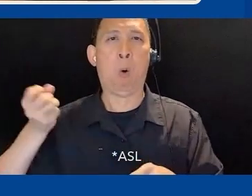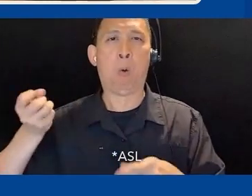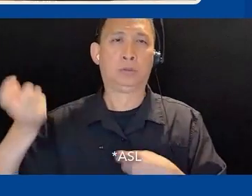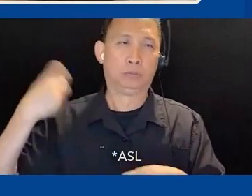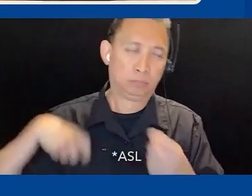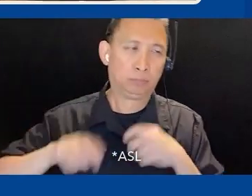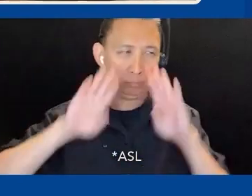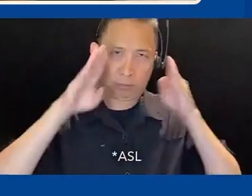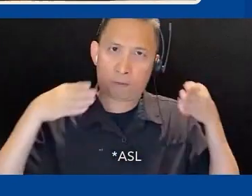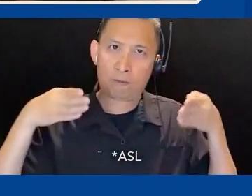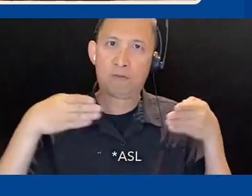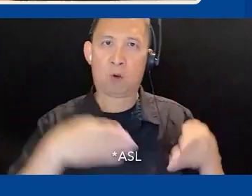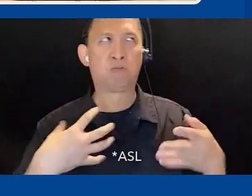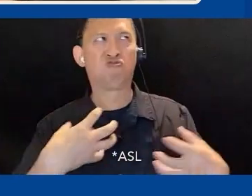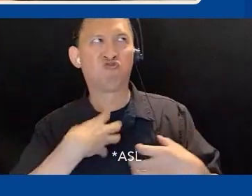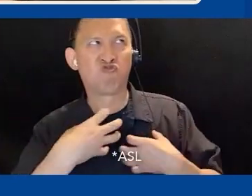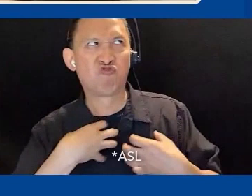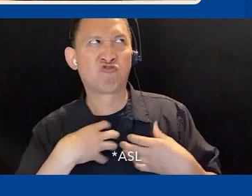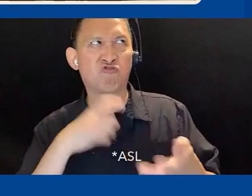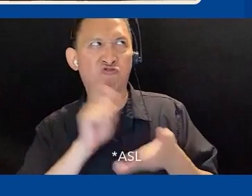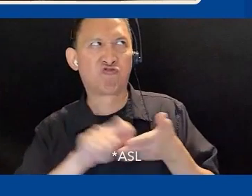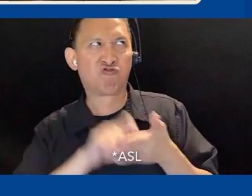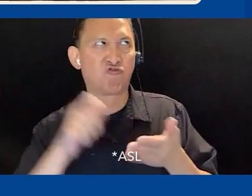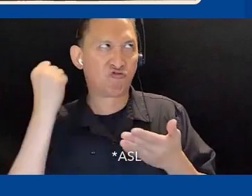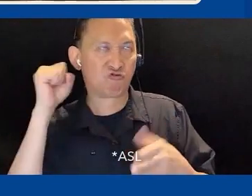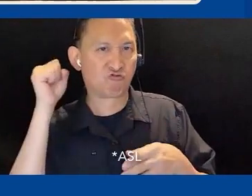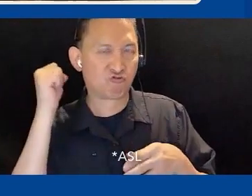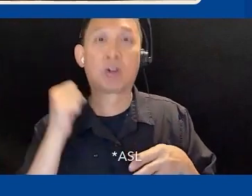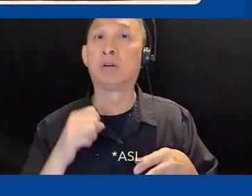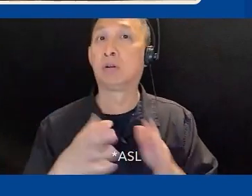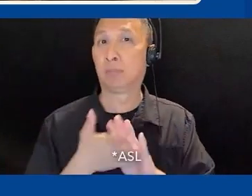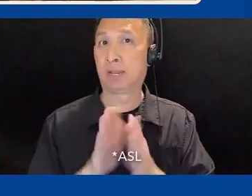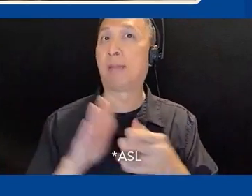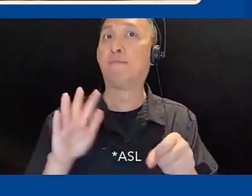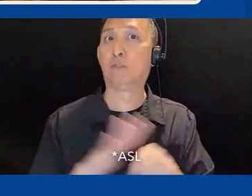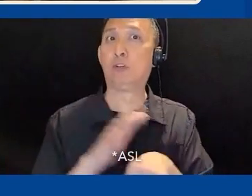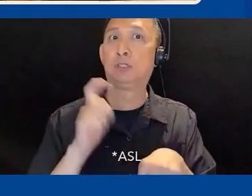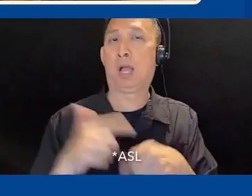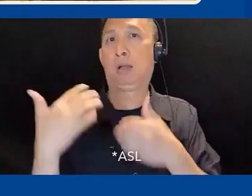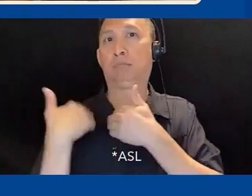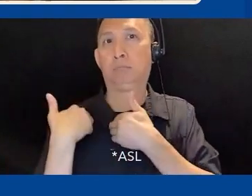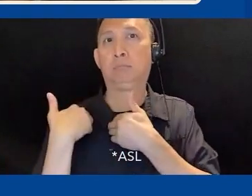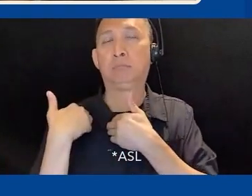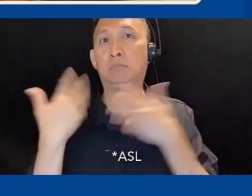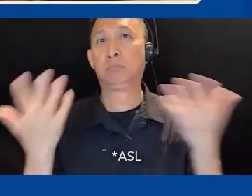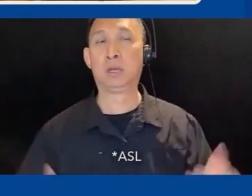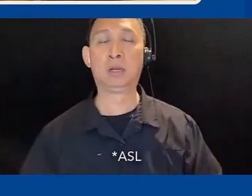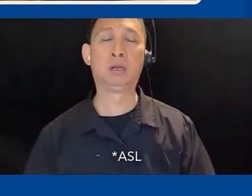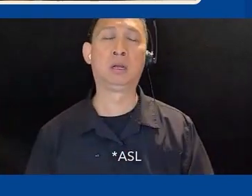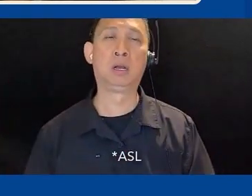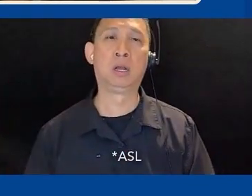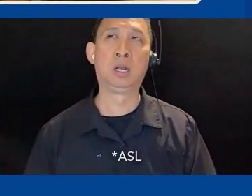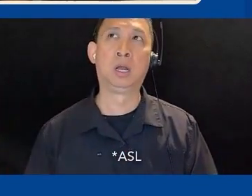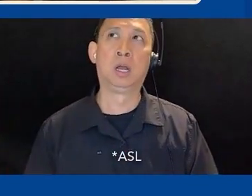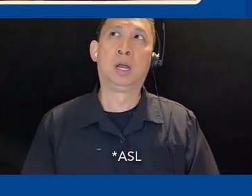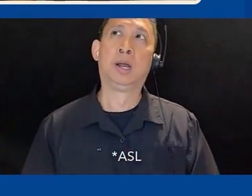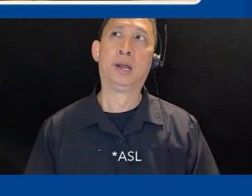and responsibility. At the end of the day, like, you